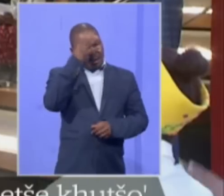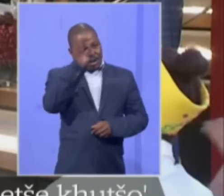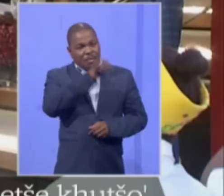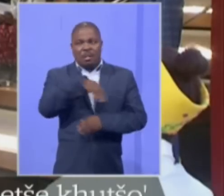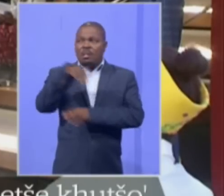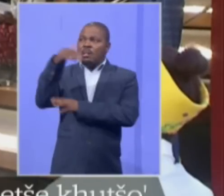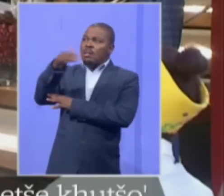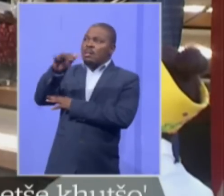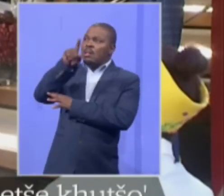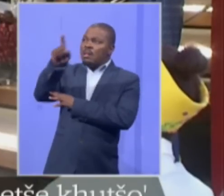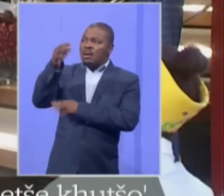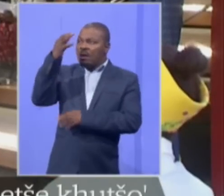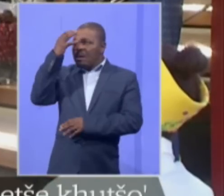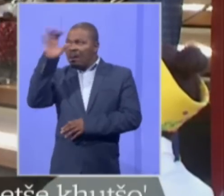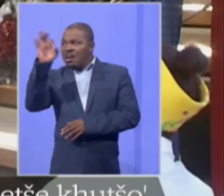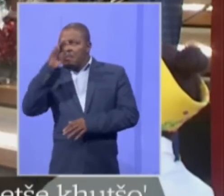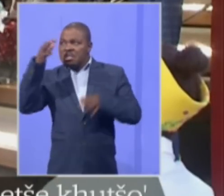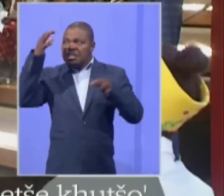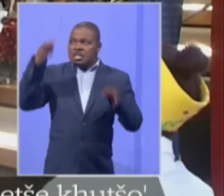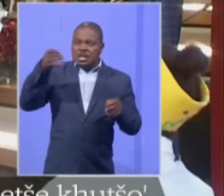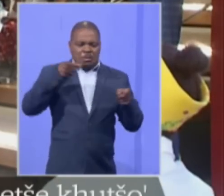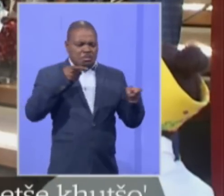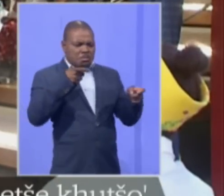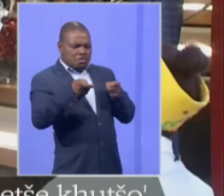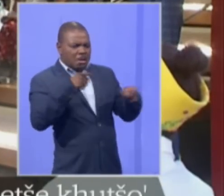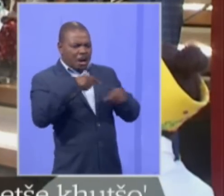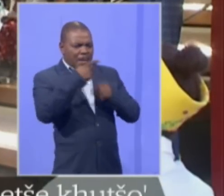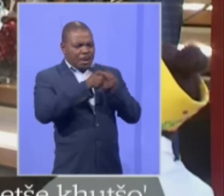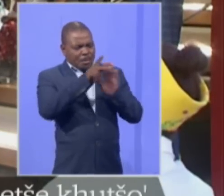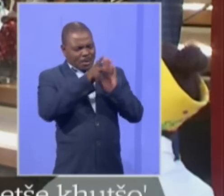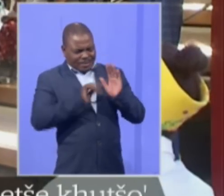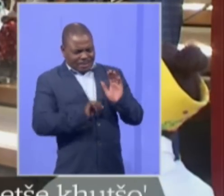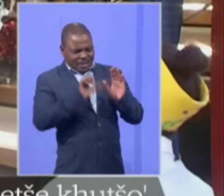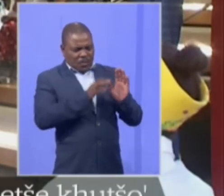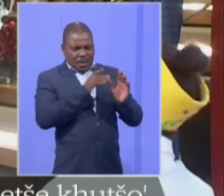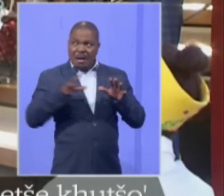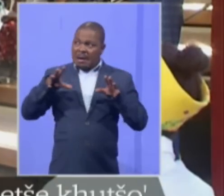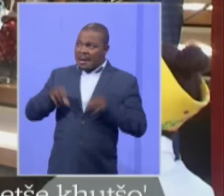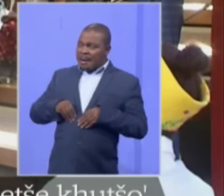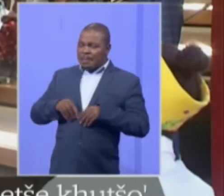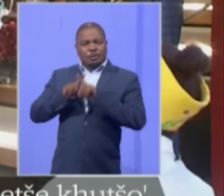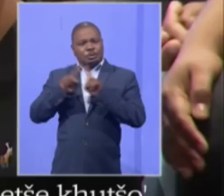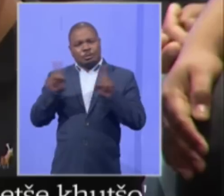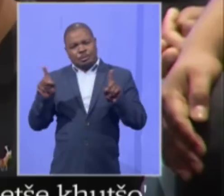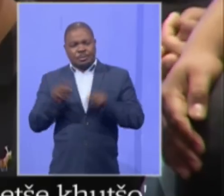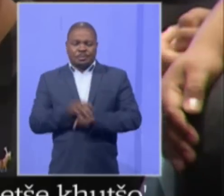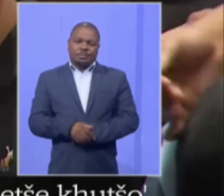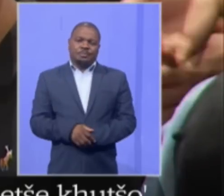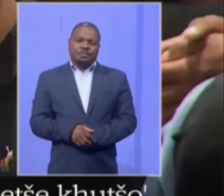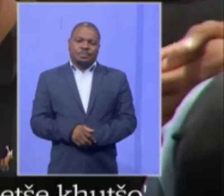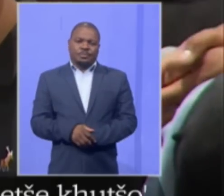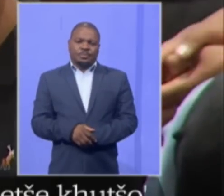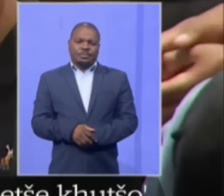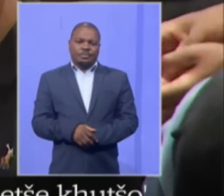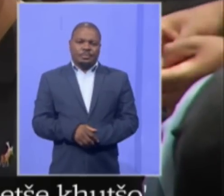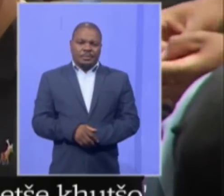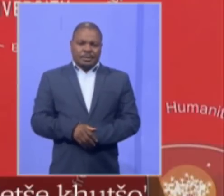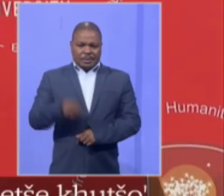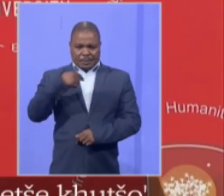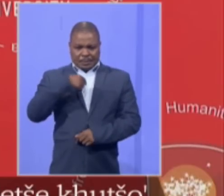tša kantle go ba tšeela dipheto godimo ga melawana ya bona ya ka gare ga merero ya dinaga di šele le kgwebišano. I'm